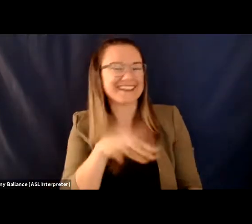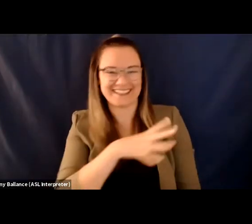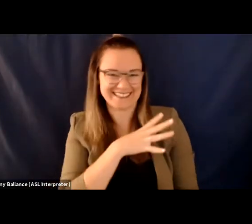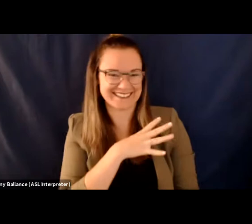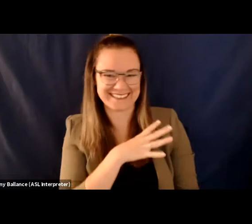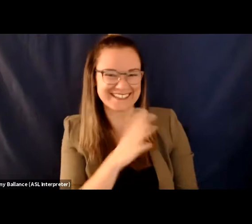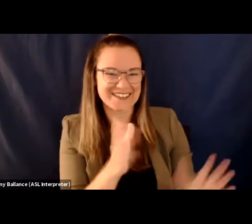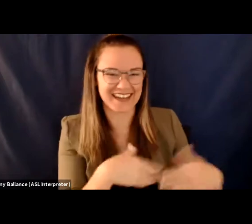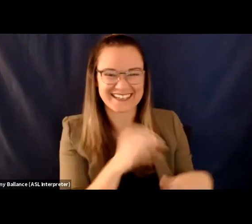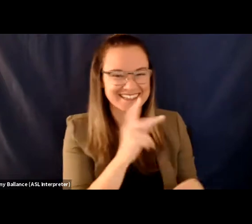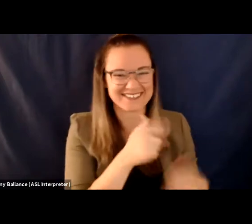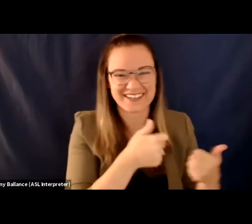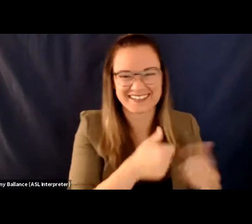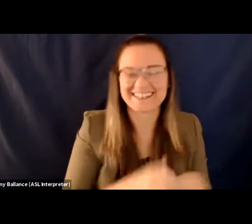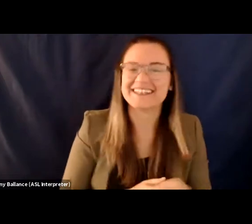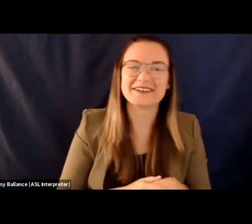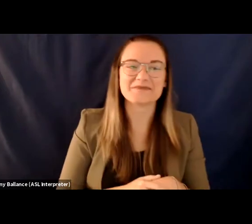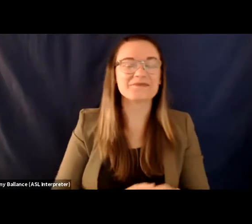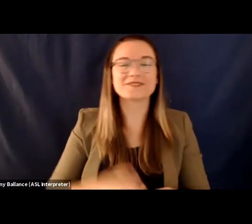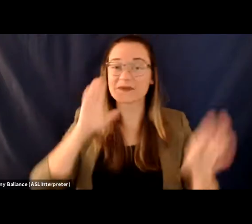in time. Hello.